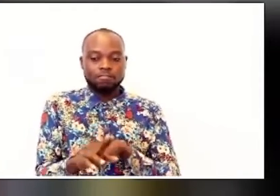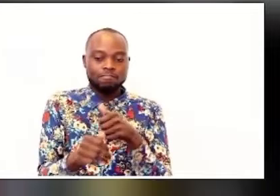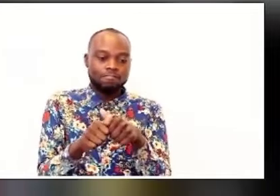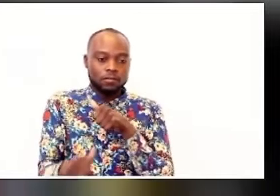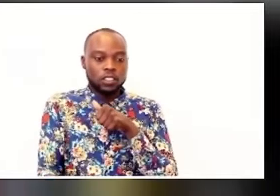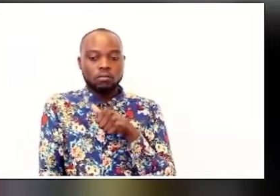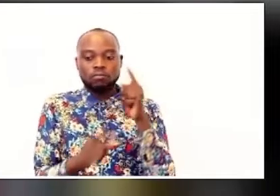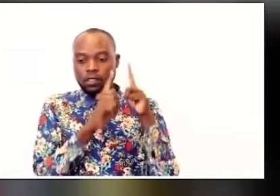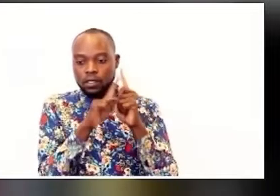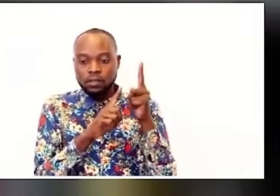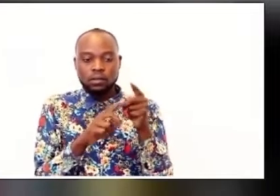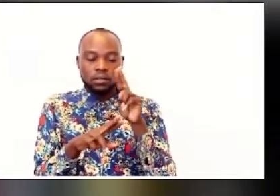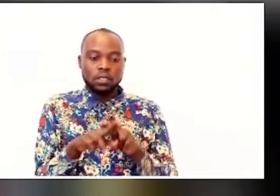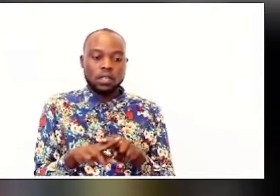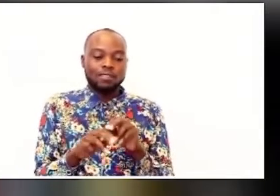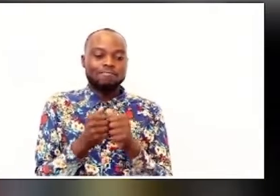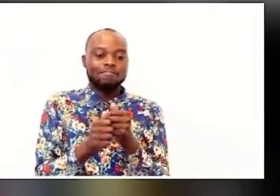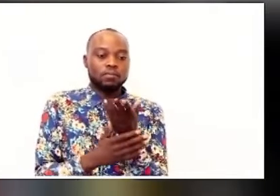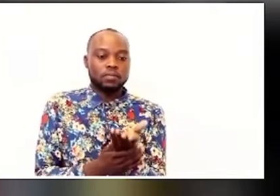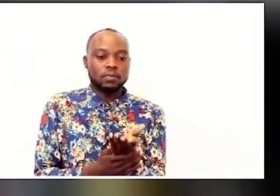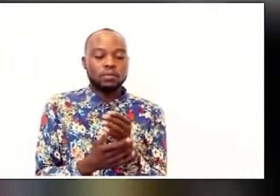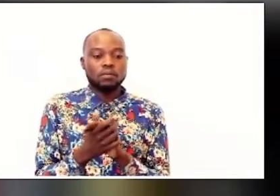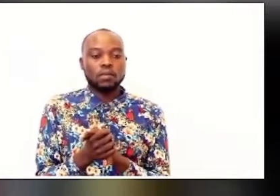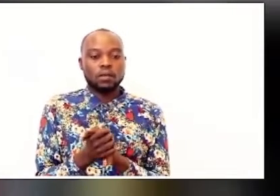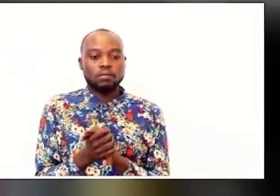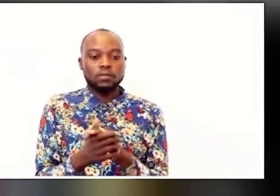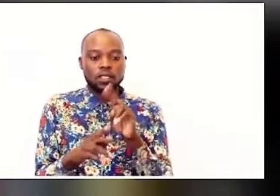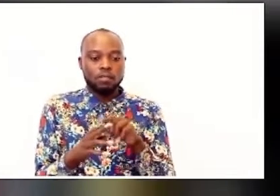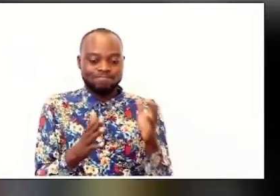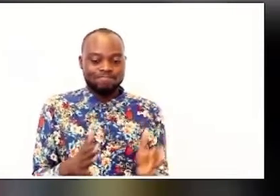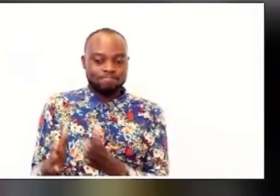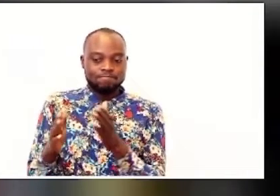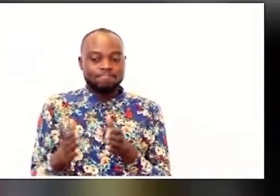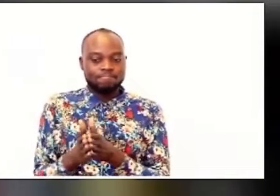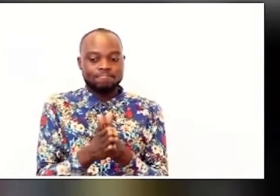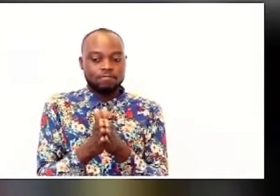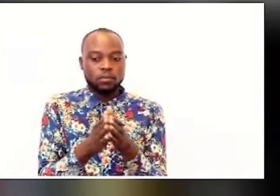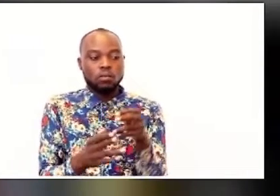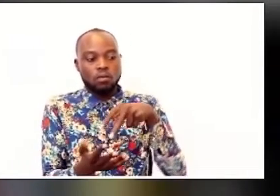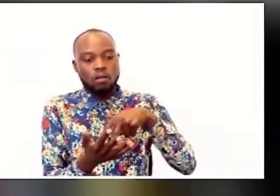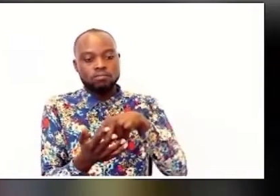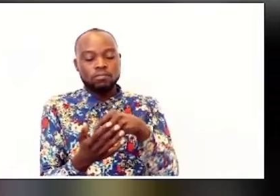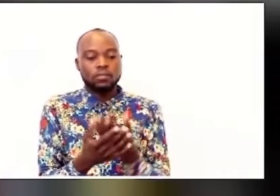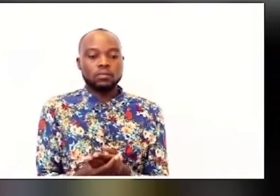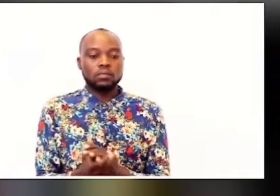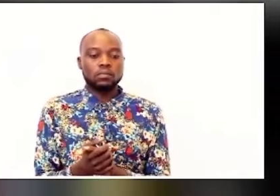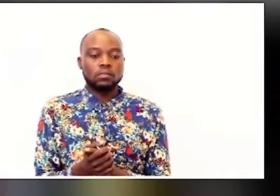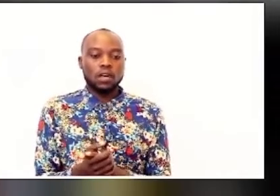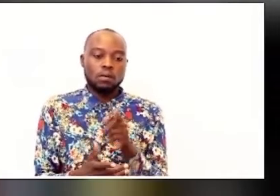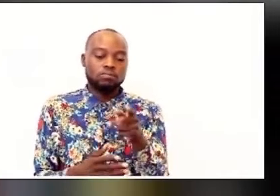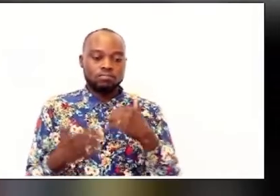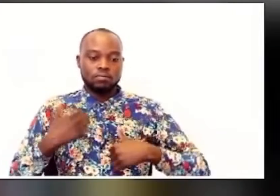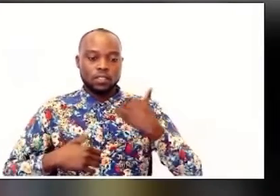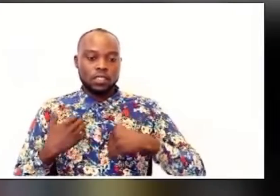own, you become someone else, you become part of someone else's strategic vision. And this is the challenge that